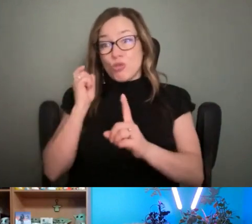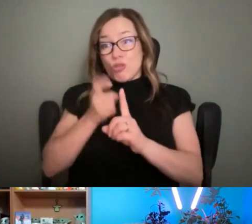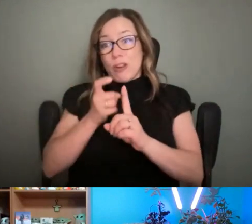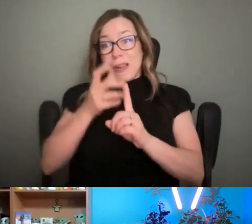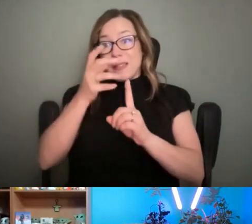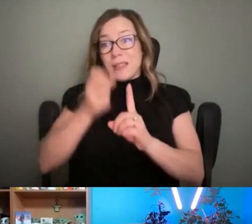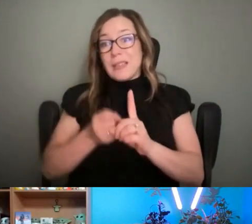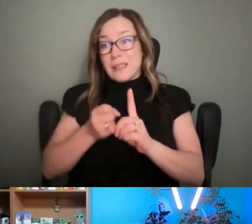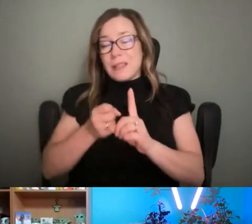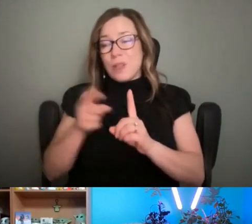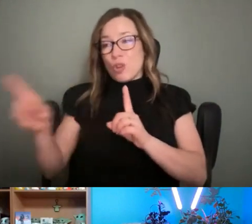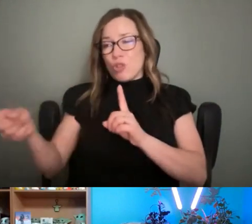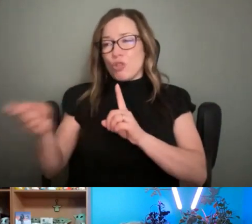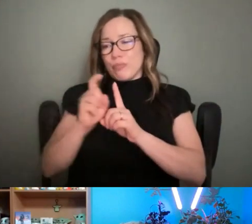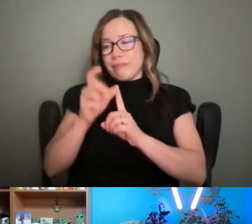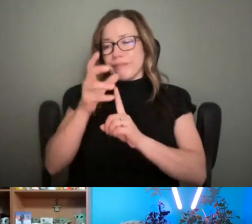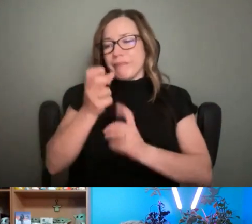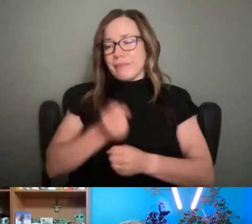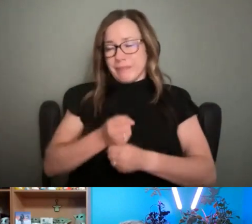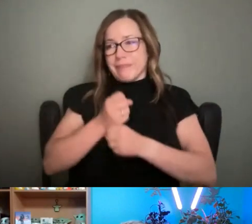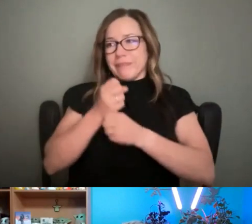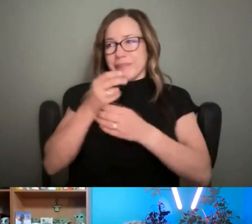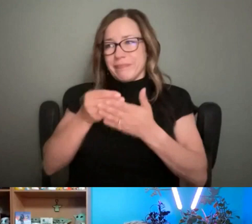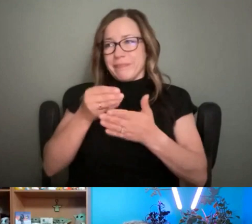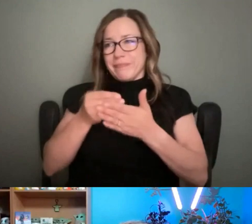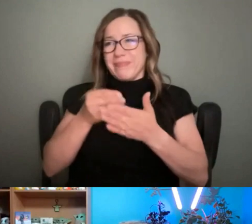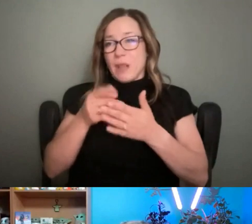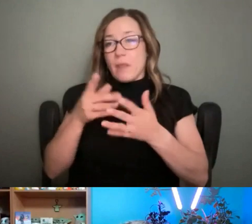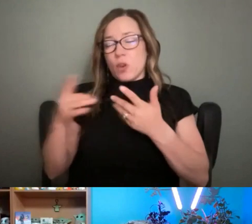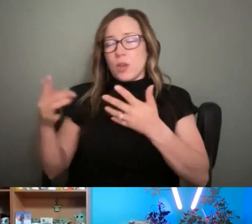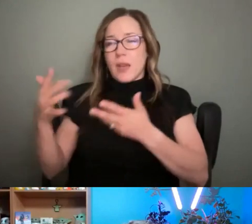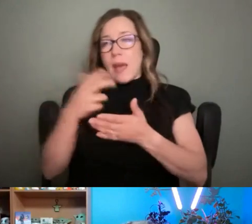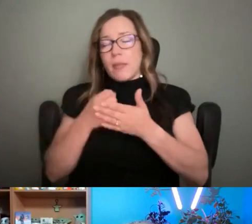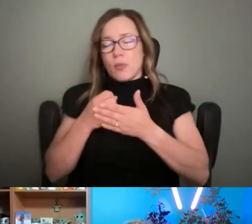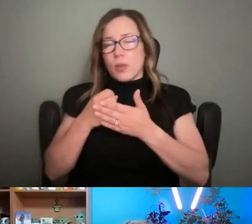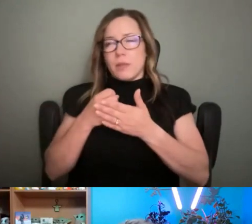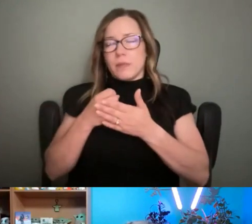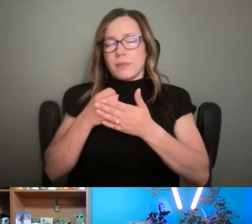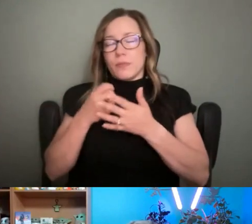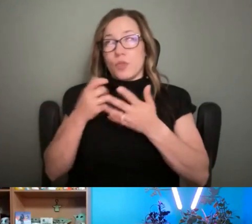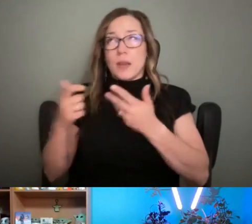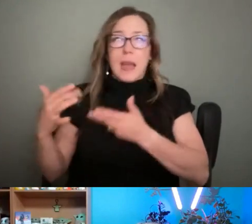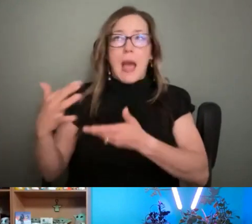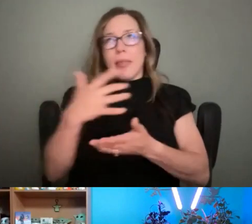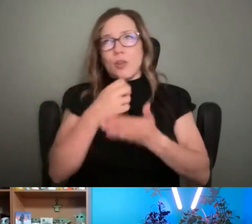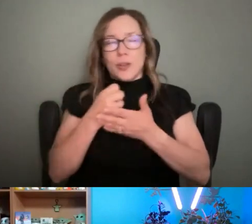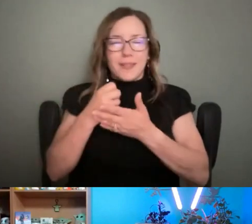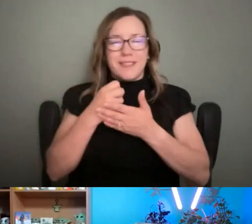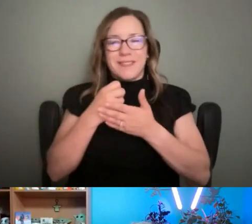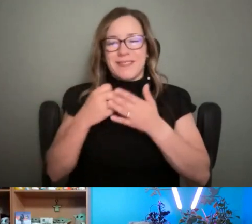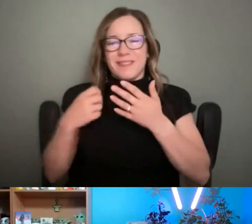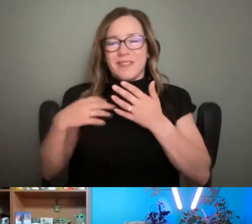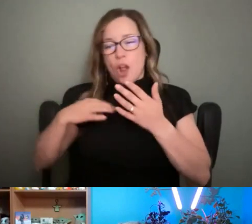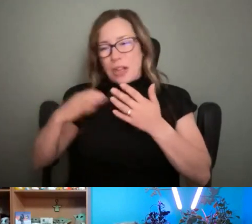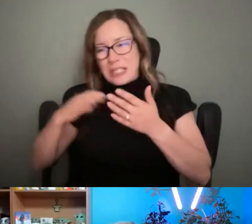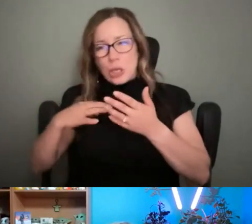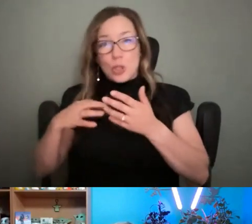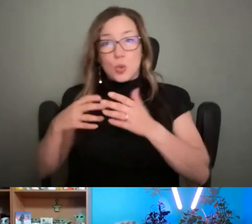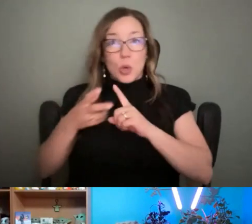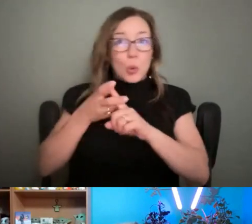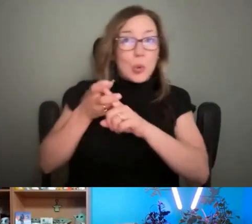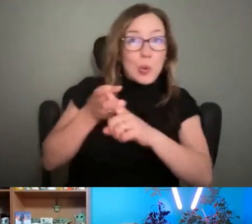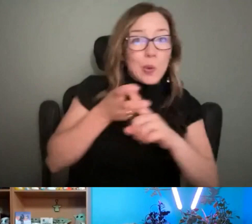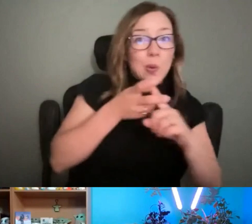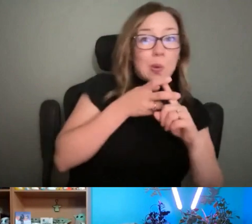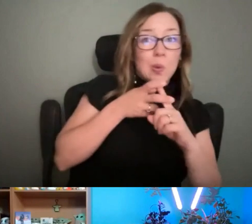to gathering other volunteers. Having volunteers recruit other volunteers, using your volunteers